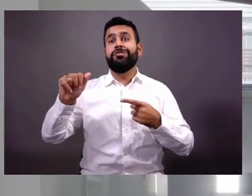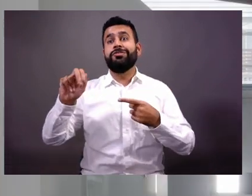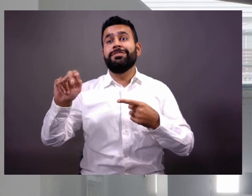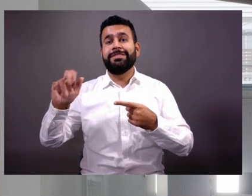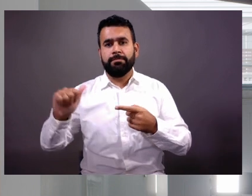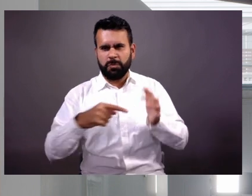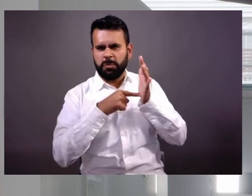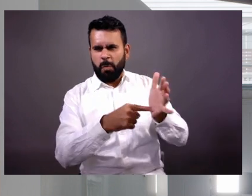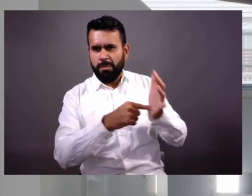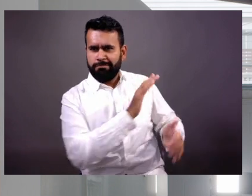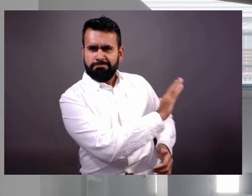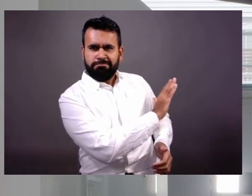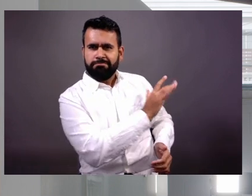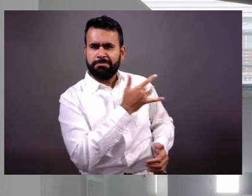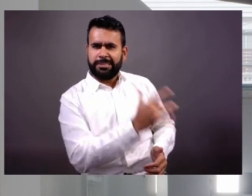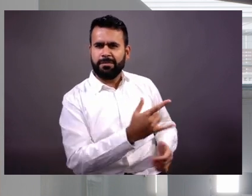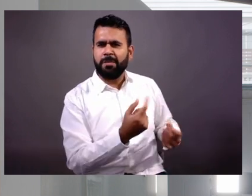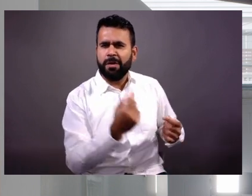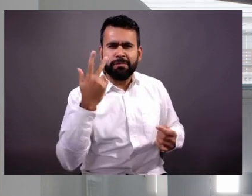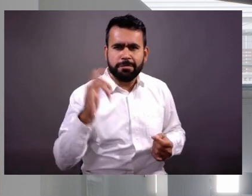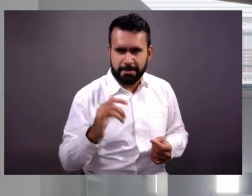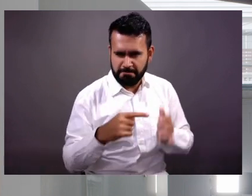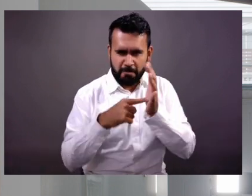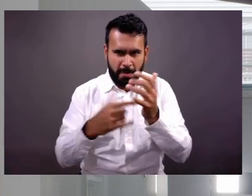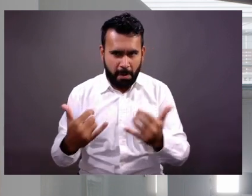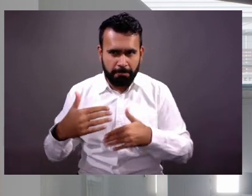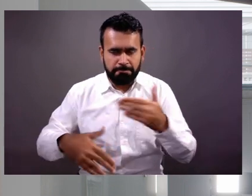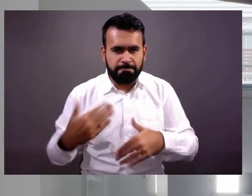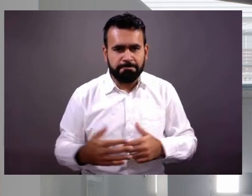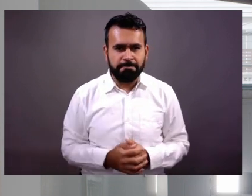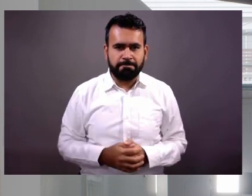have Janan showing kind of her perceptions on the movement. So take it away, Janan.